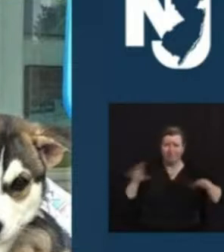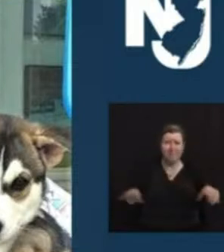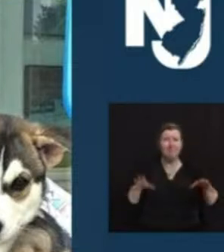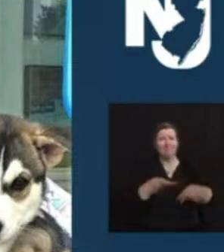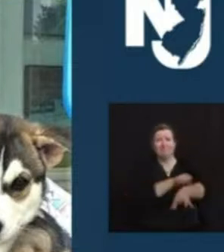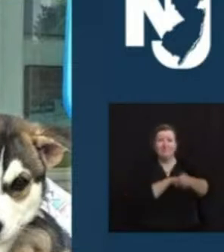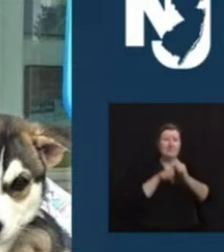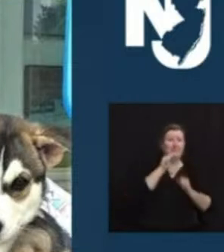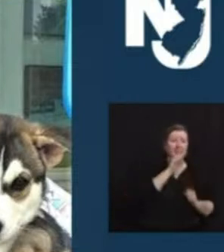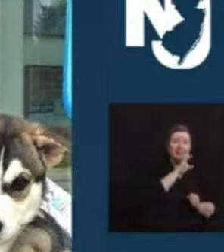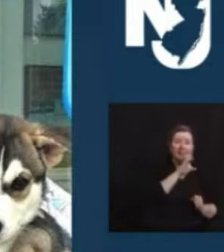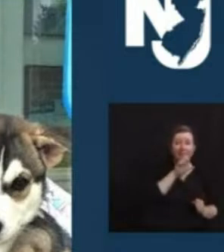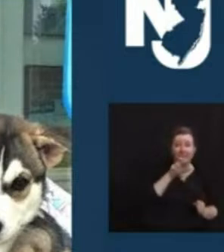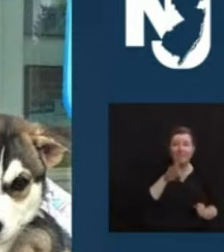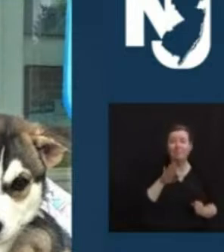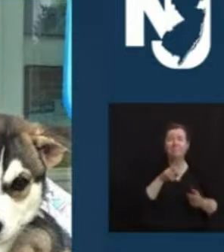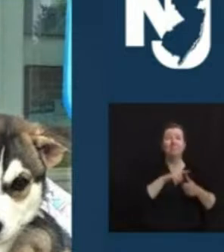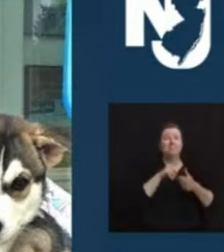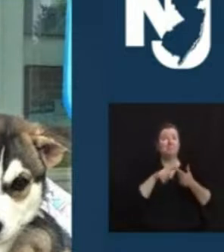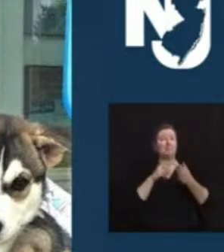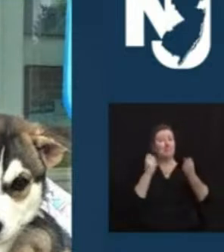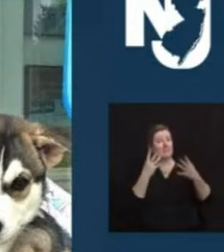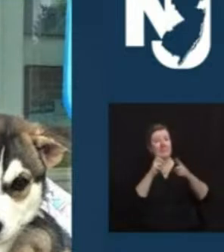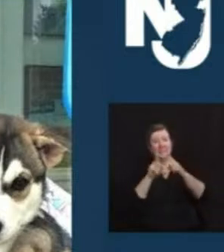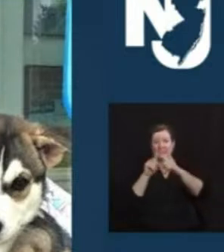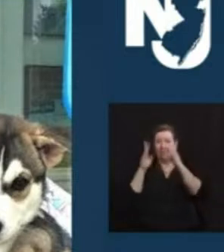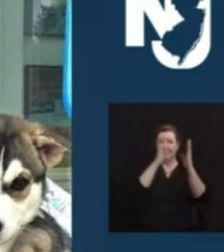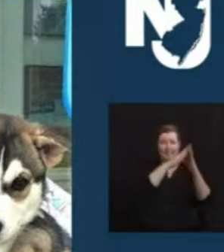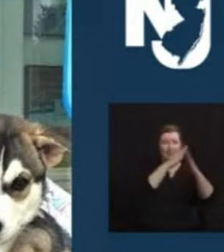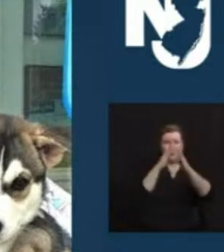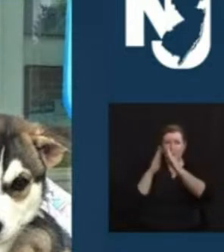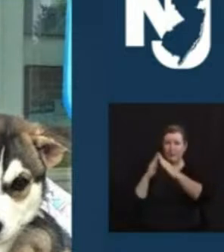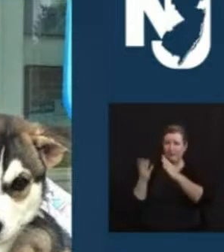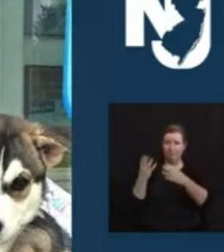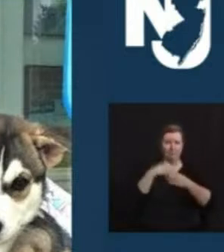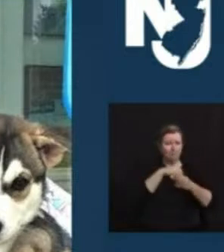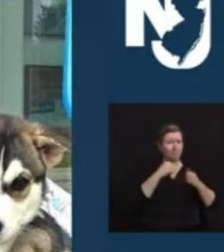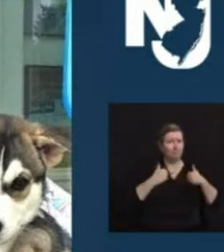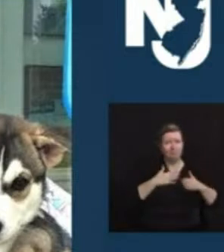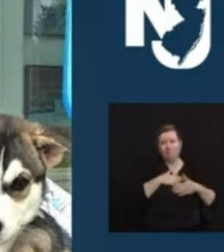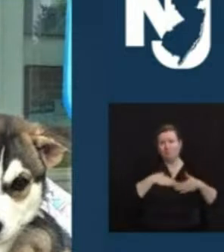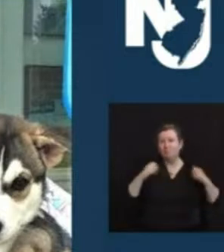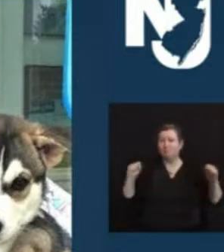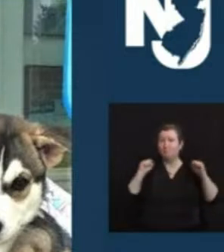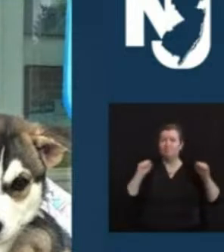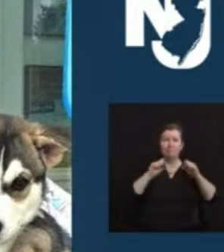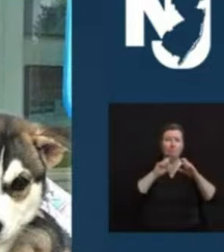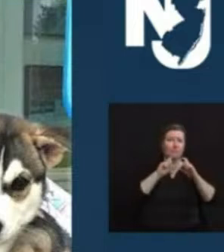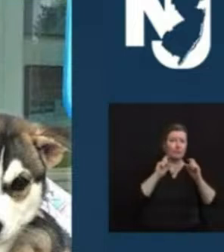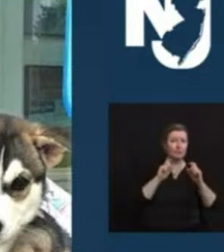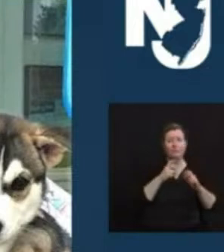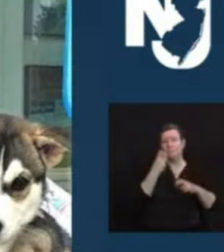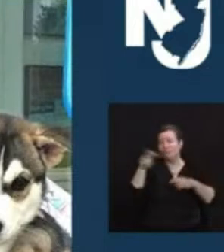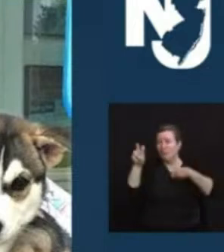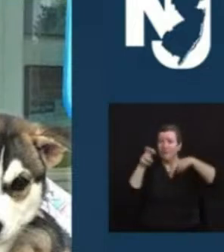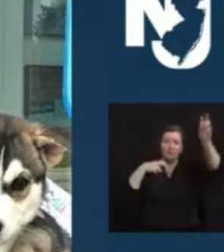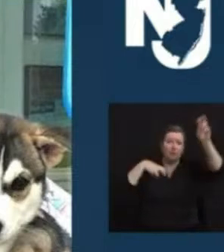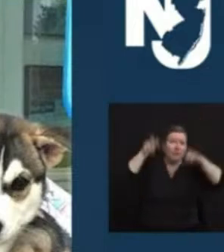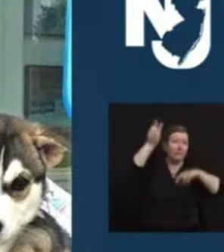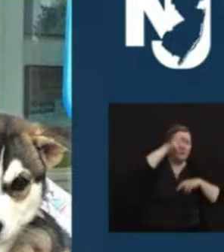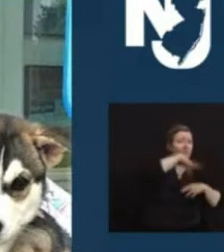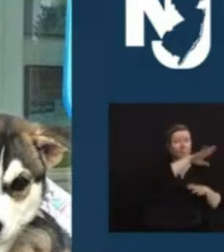also in Rochelle Park and Maywood, where she enjoyed her exercise classes and trips. She did all of this on her